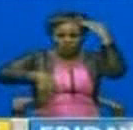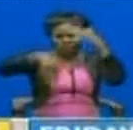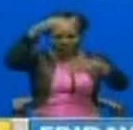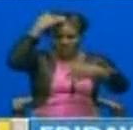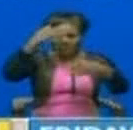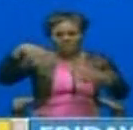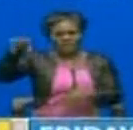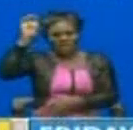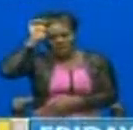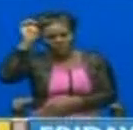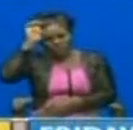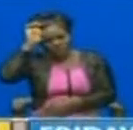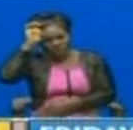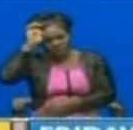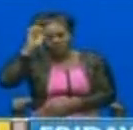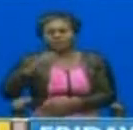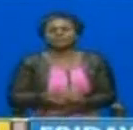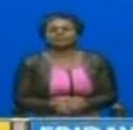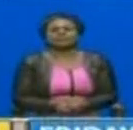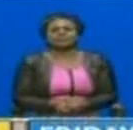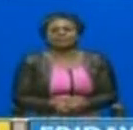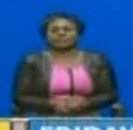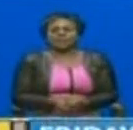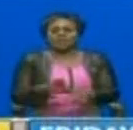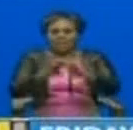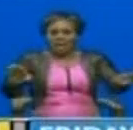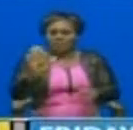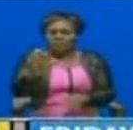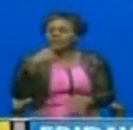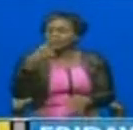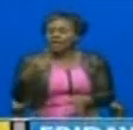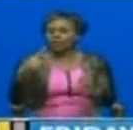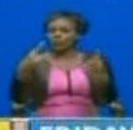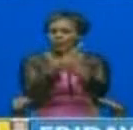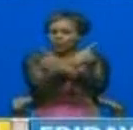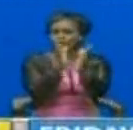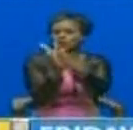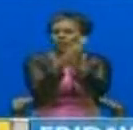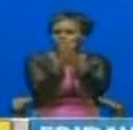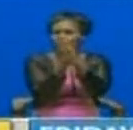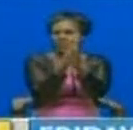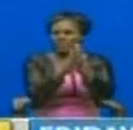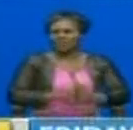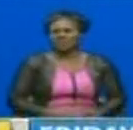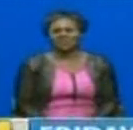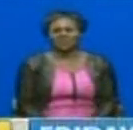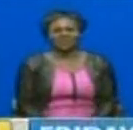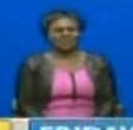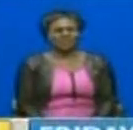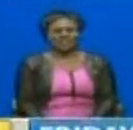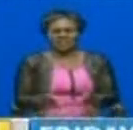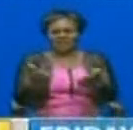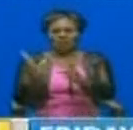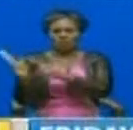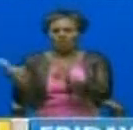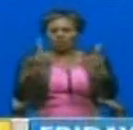in Kapseret area of Uasin Gishu County is one that tells a different story other than the now